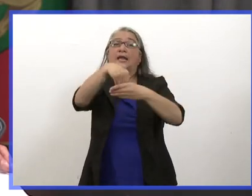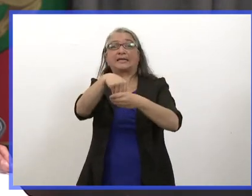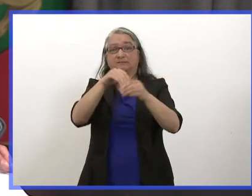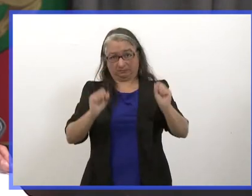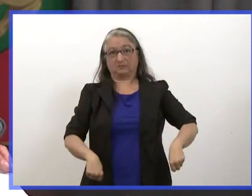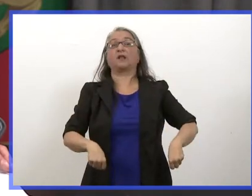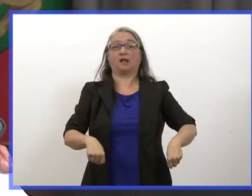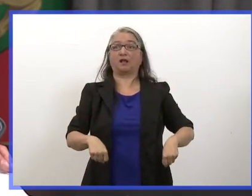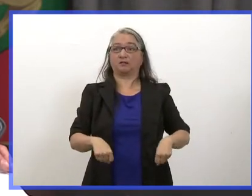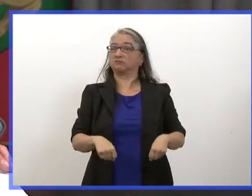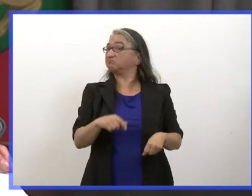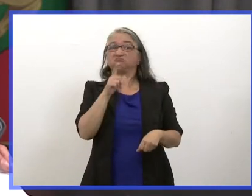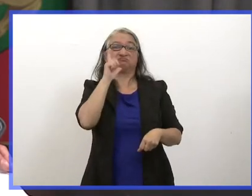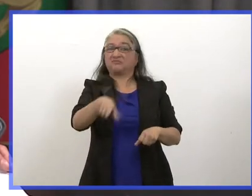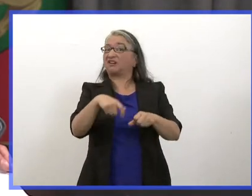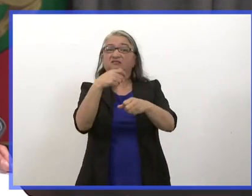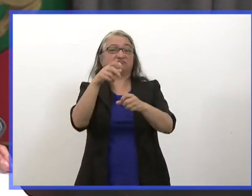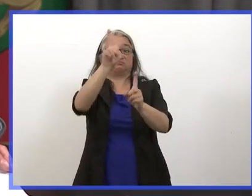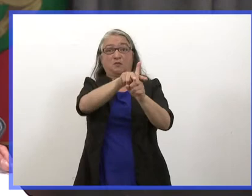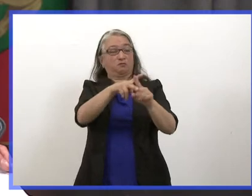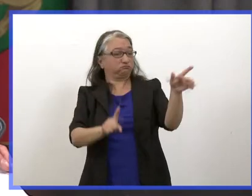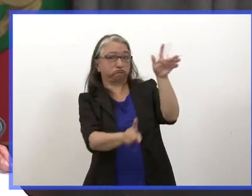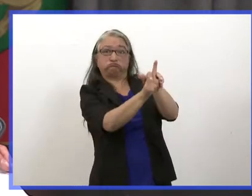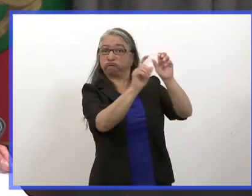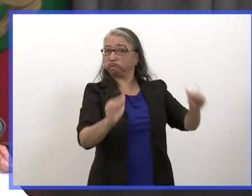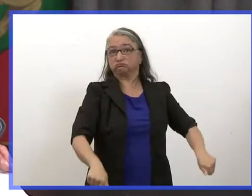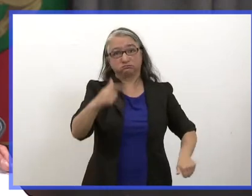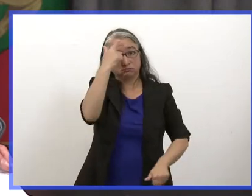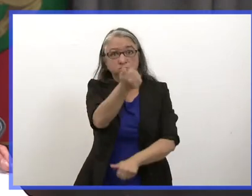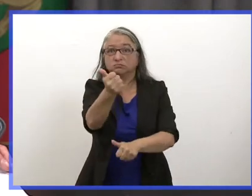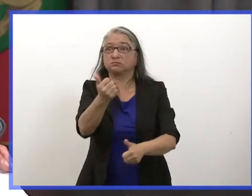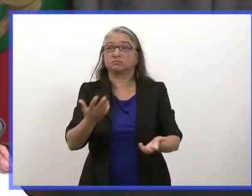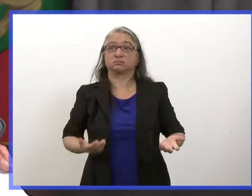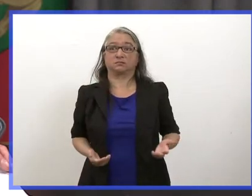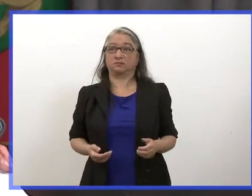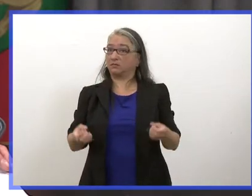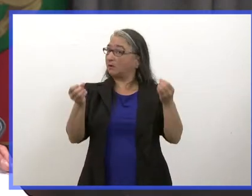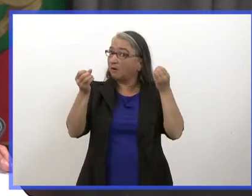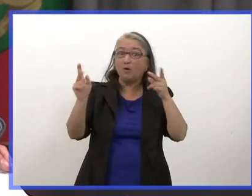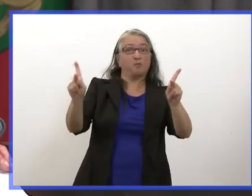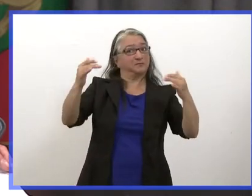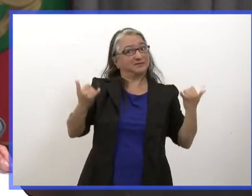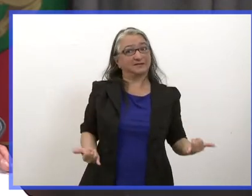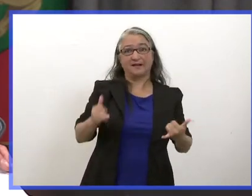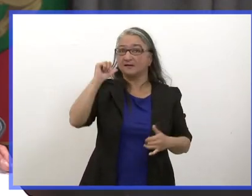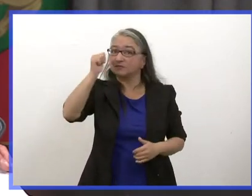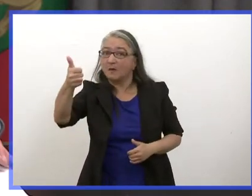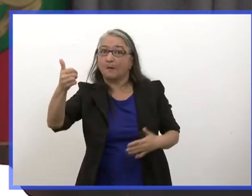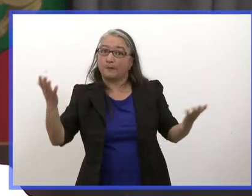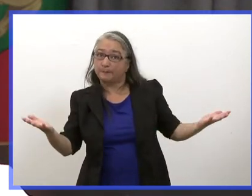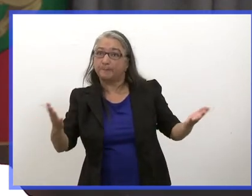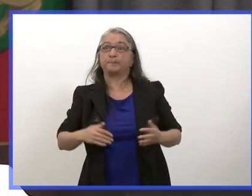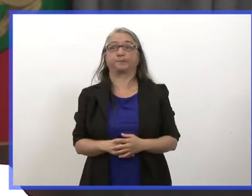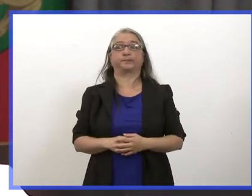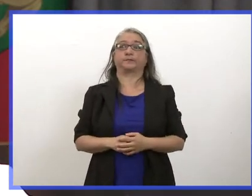some opportunity right now just on a walk-in basis for today and tomorrow at that Lila site if you're 18